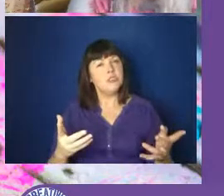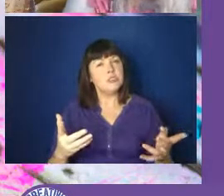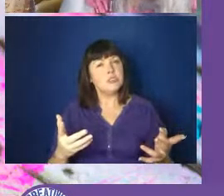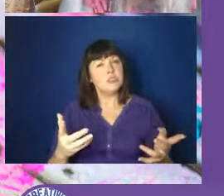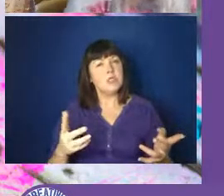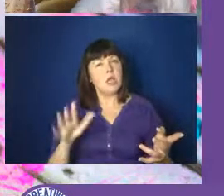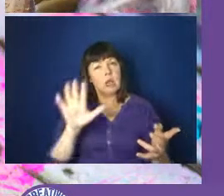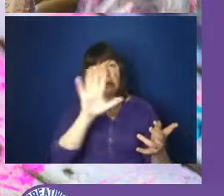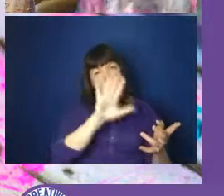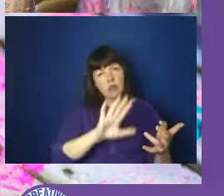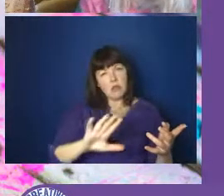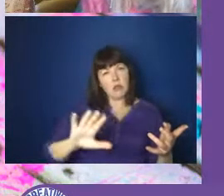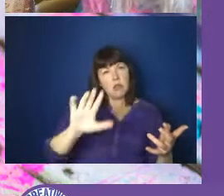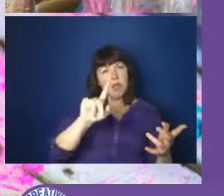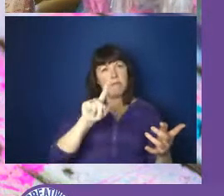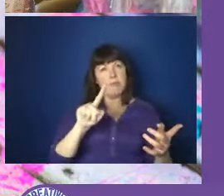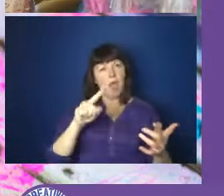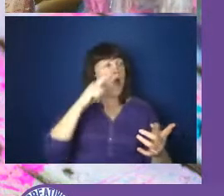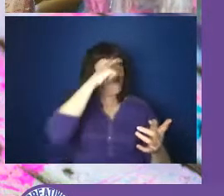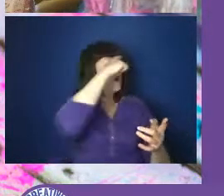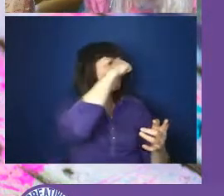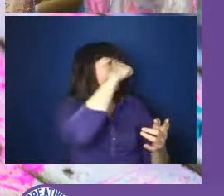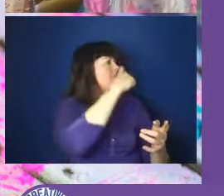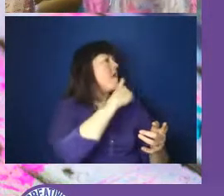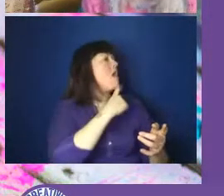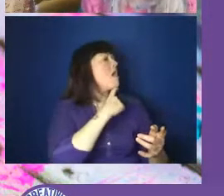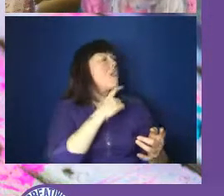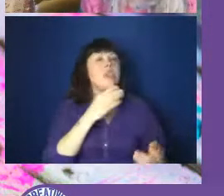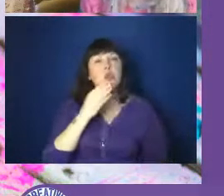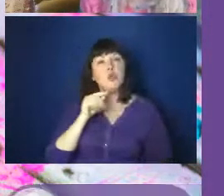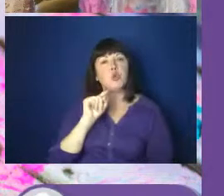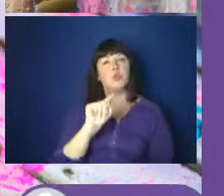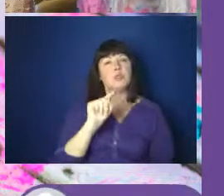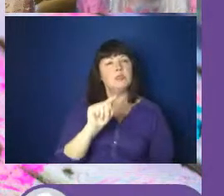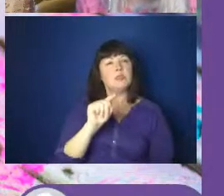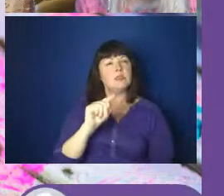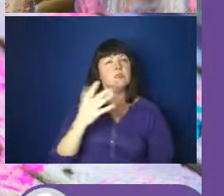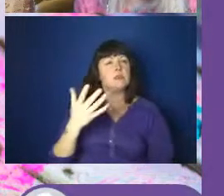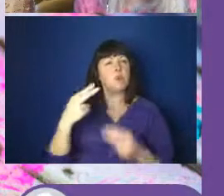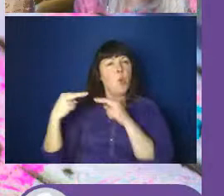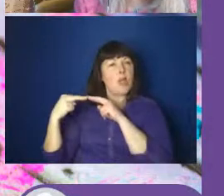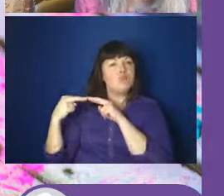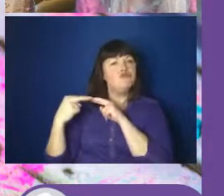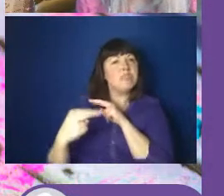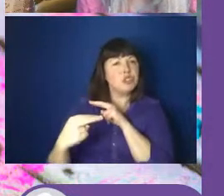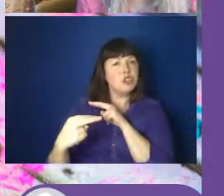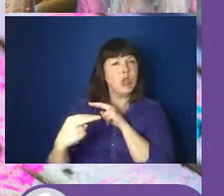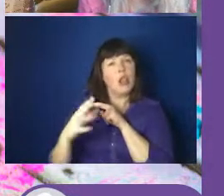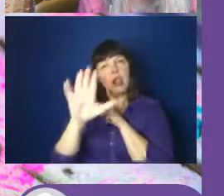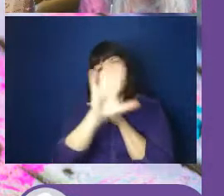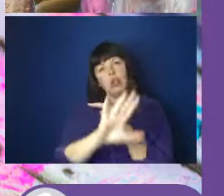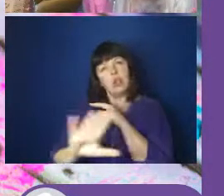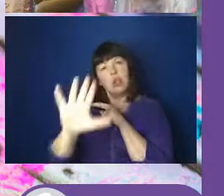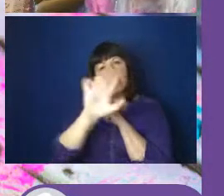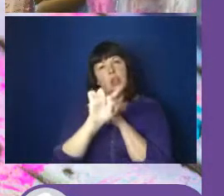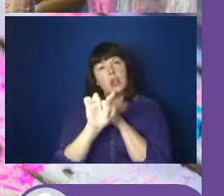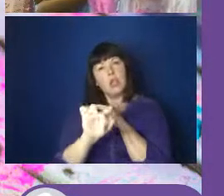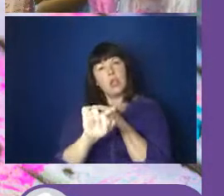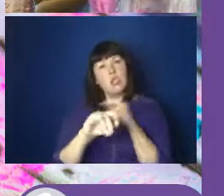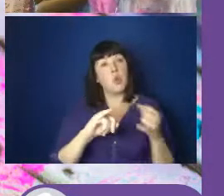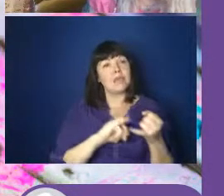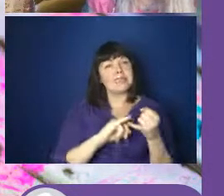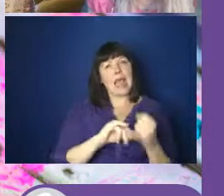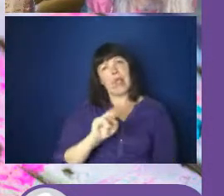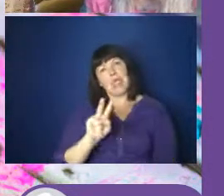same kind of side profile portrait, which is quite a traditional format, really. Sally likes the